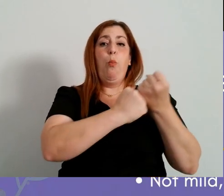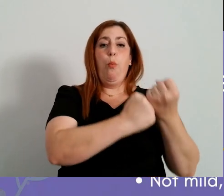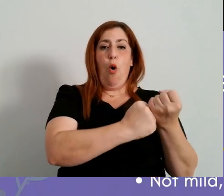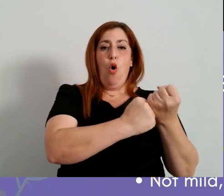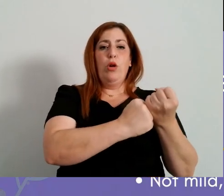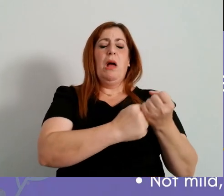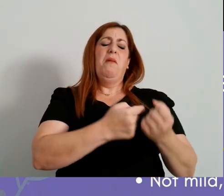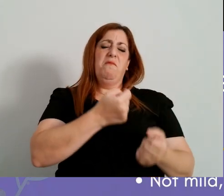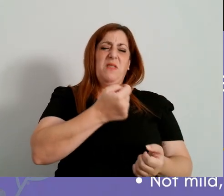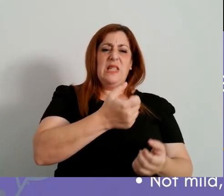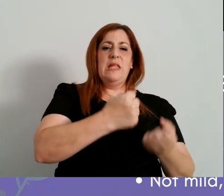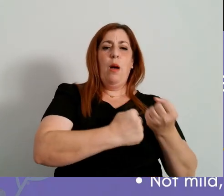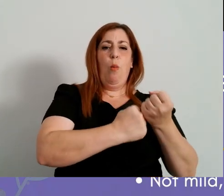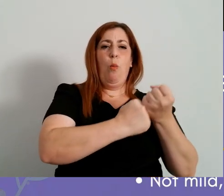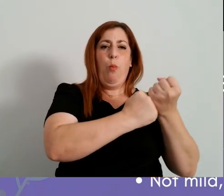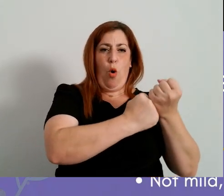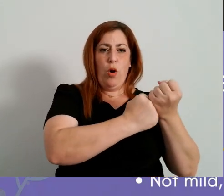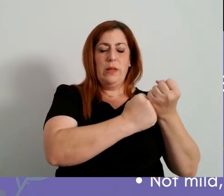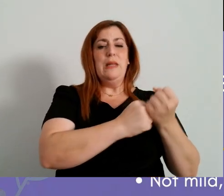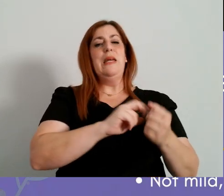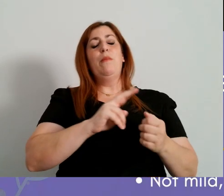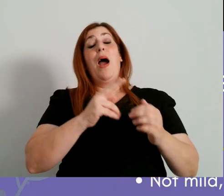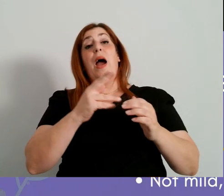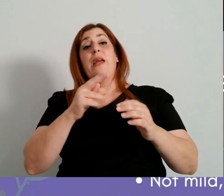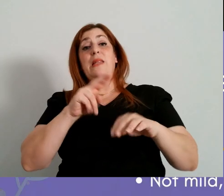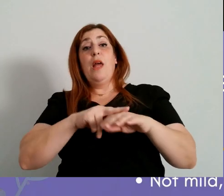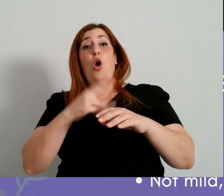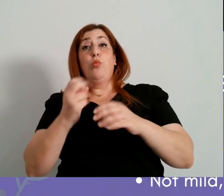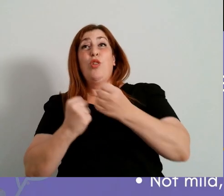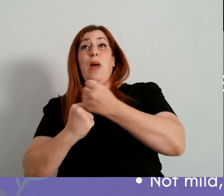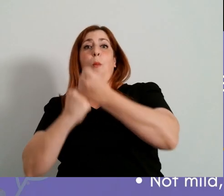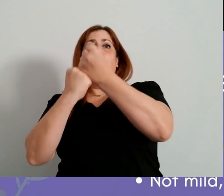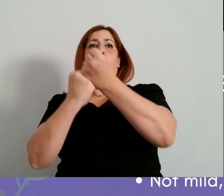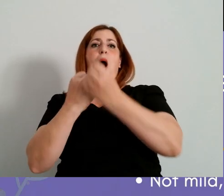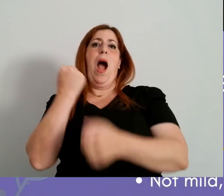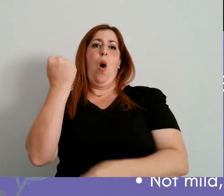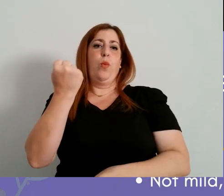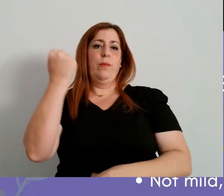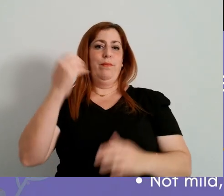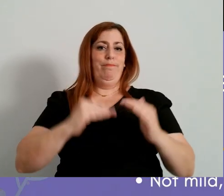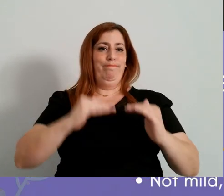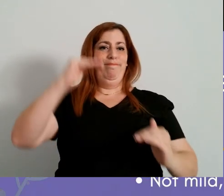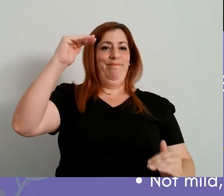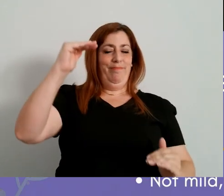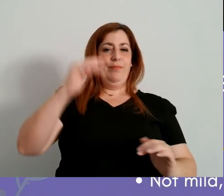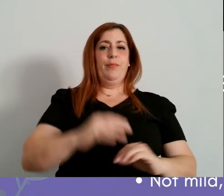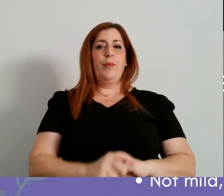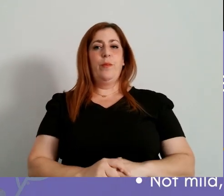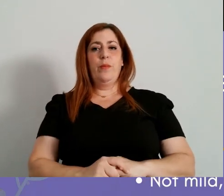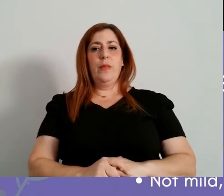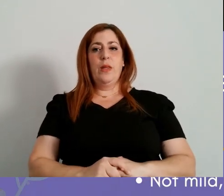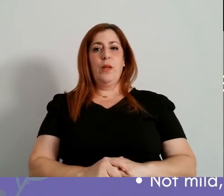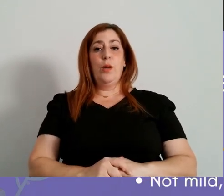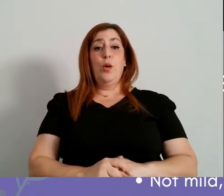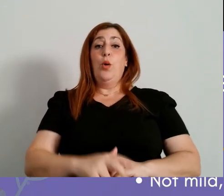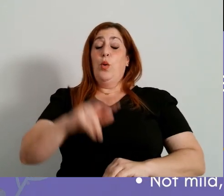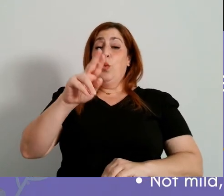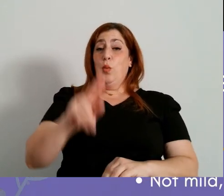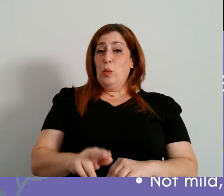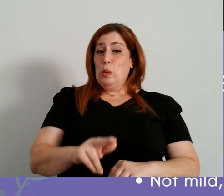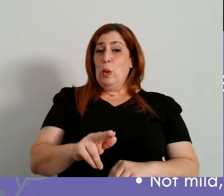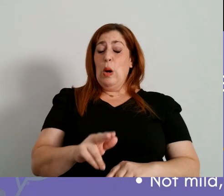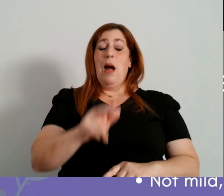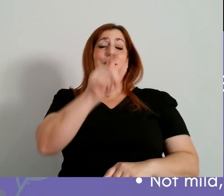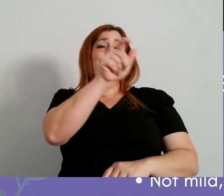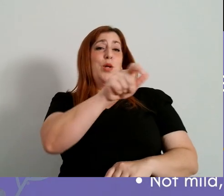level 2 medium support needs and level 3 high support needs. But again, every single person has